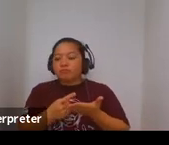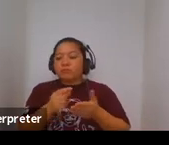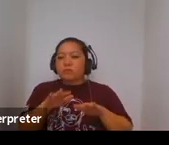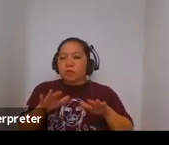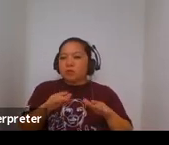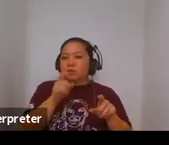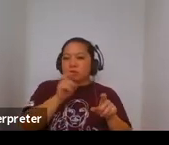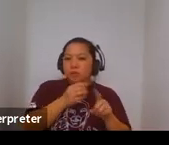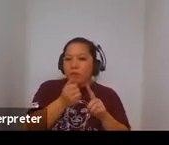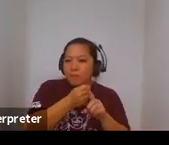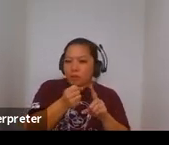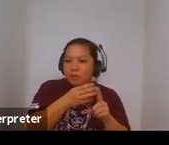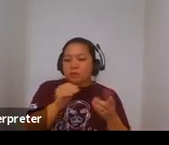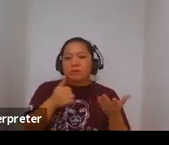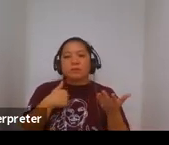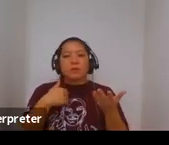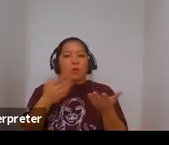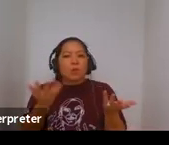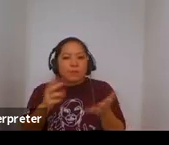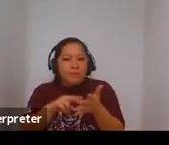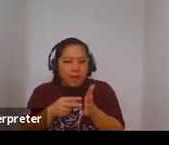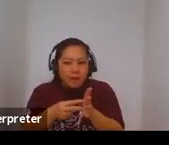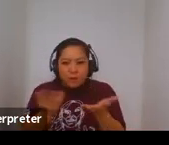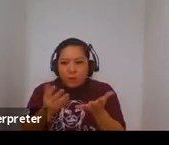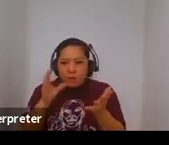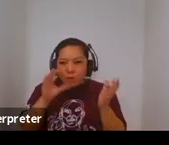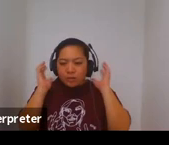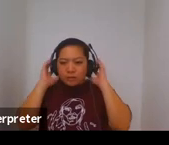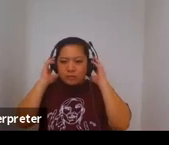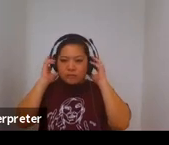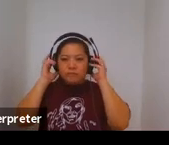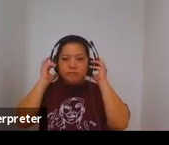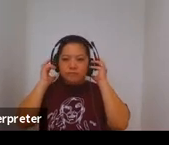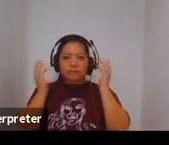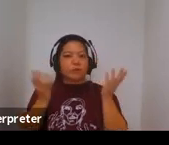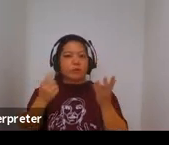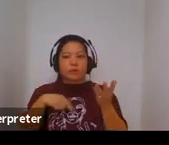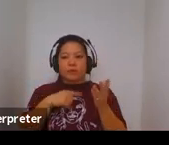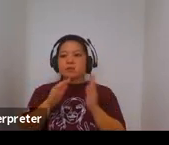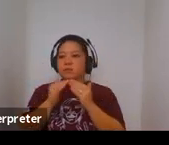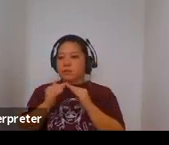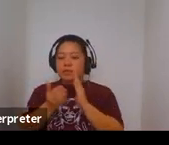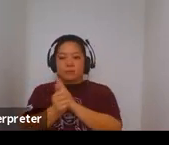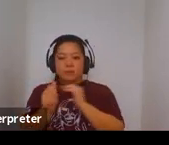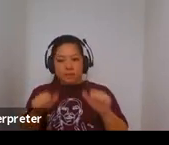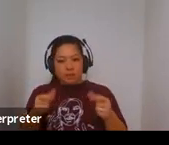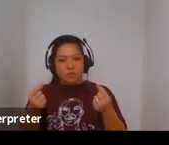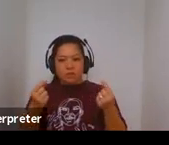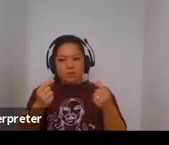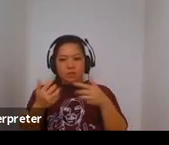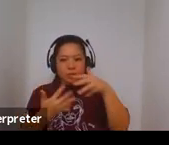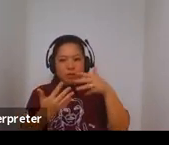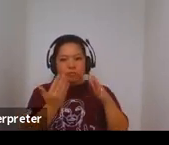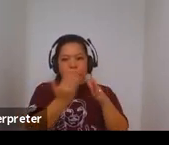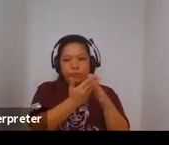abuse. And we talked about what it was, what it looked like, and what we as community experts thought we could do to interrupt it,